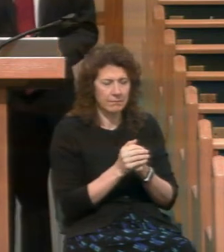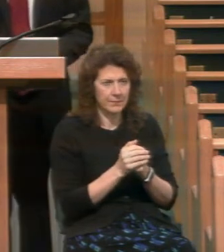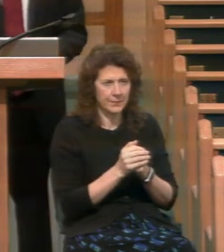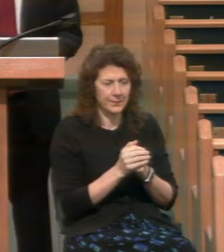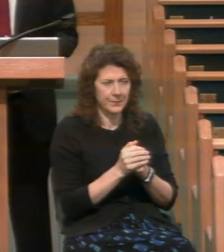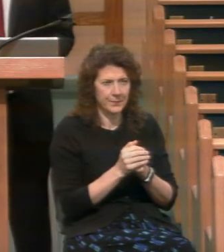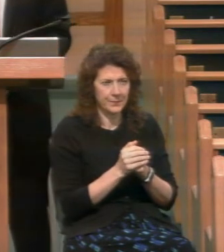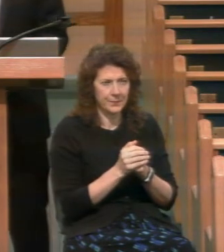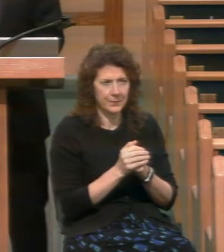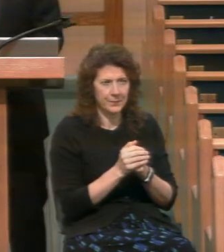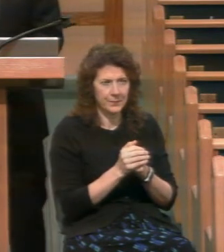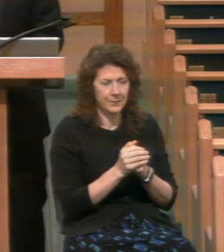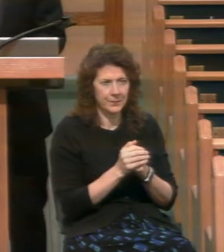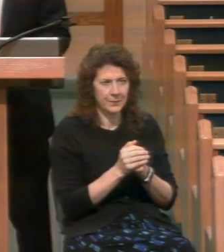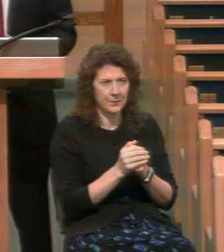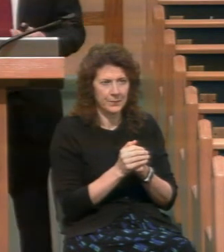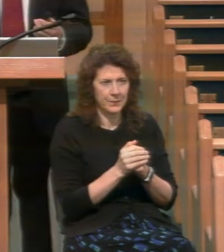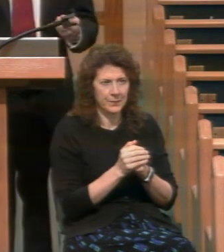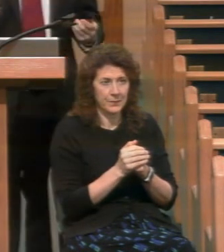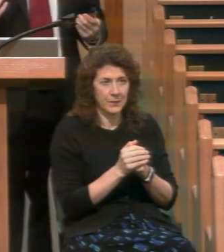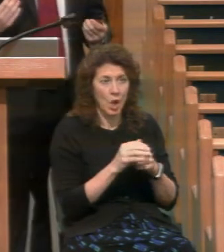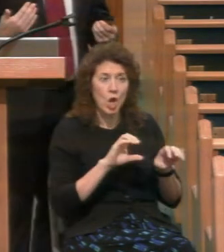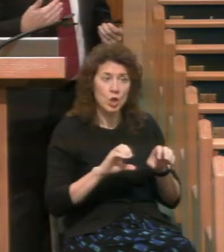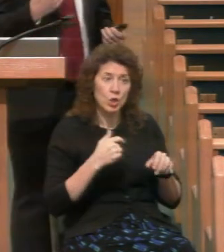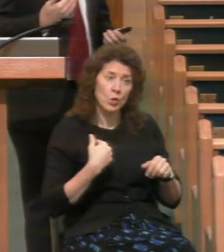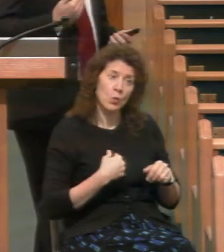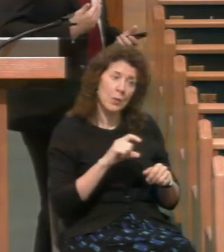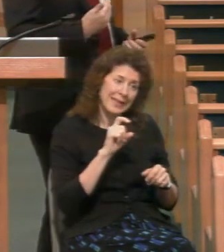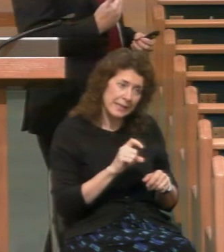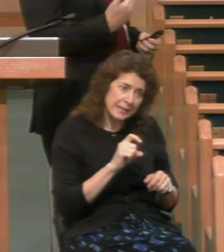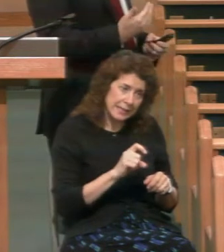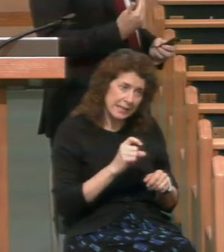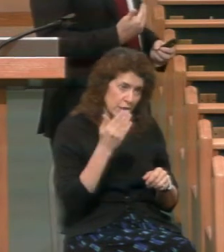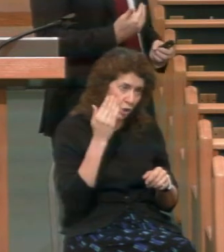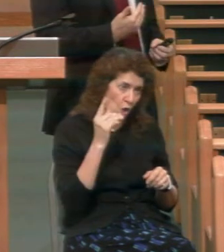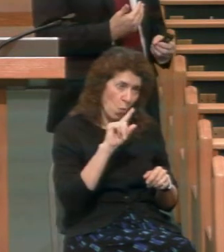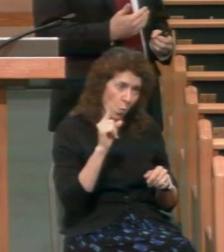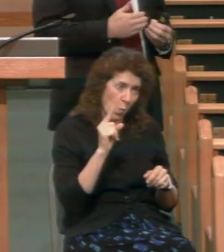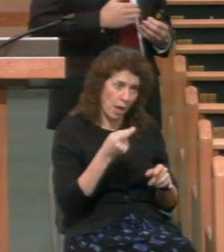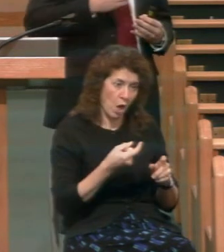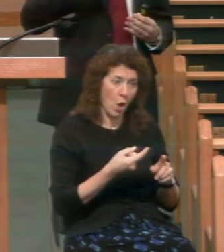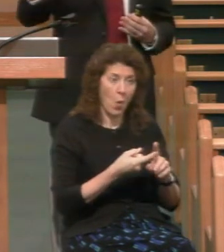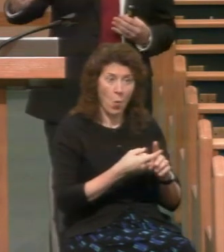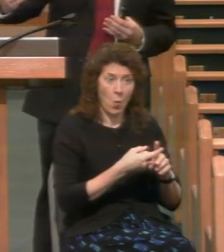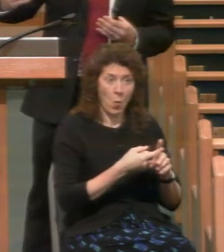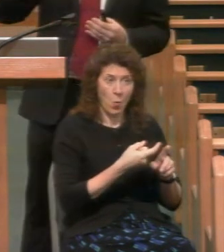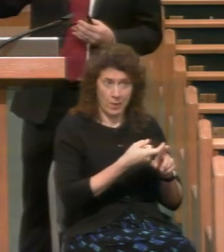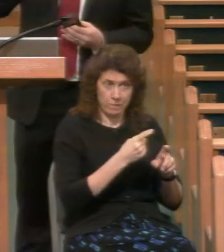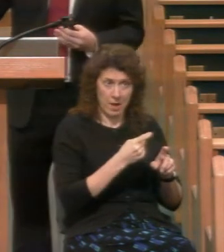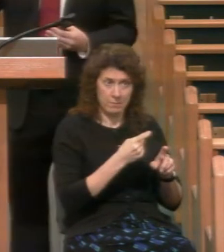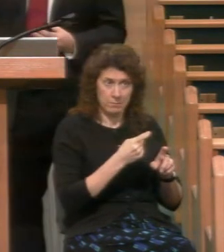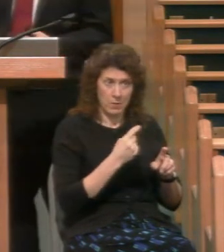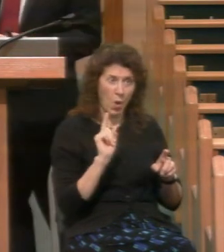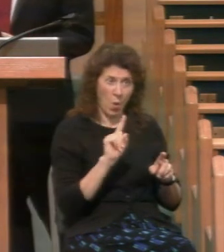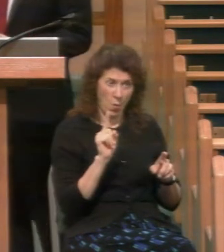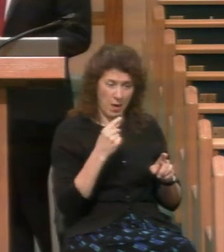again. Do we need to know our origins? Does it help us to know where we've come from in making